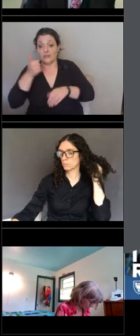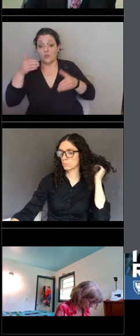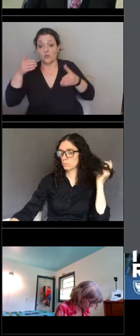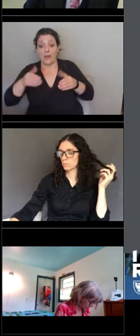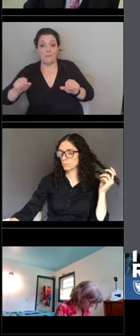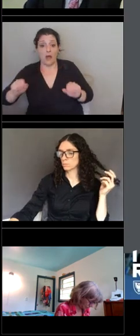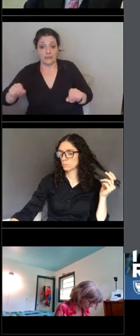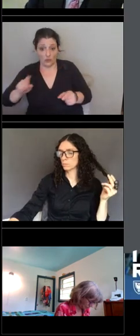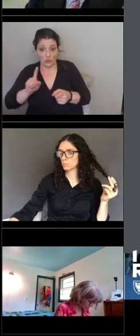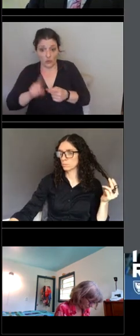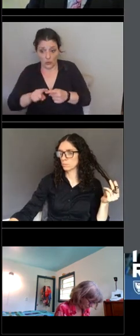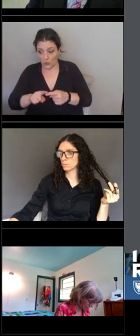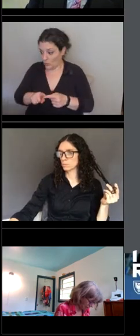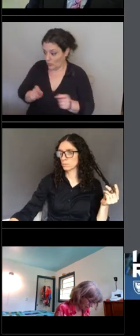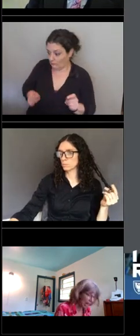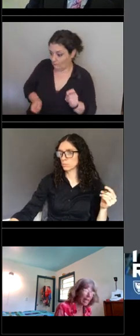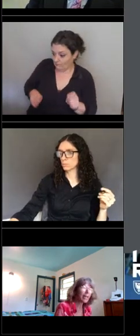situations.